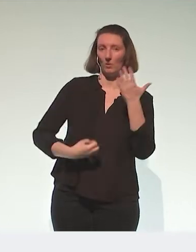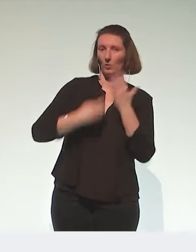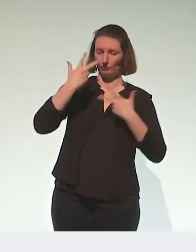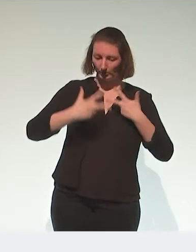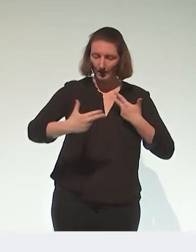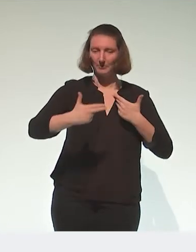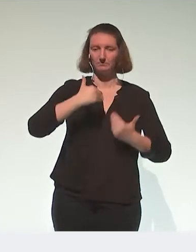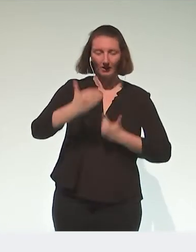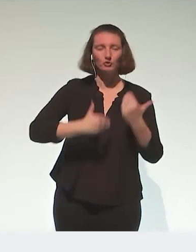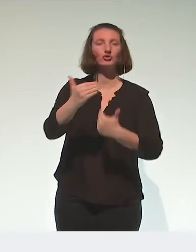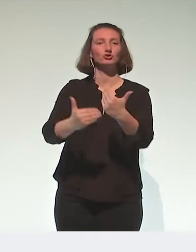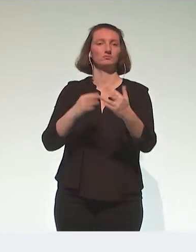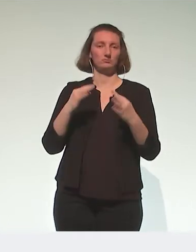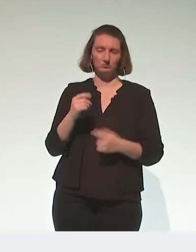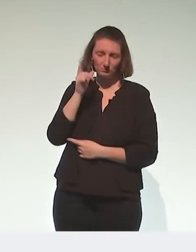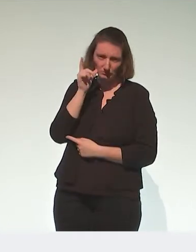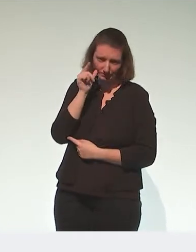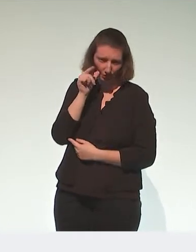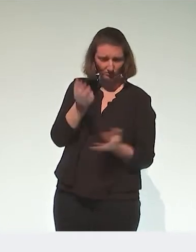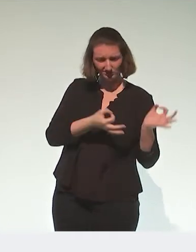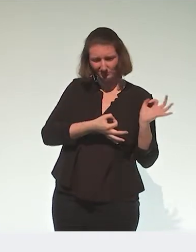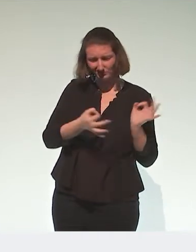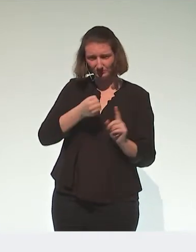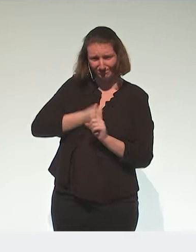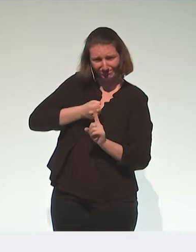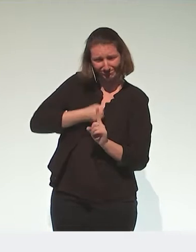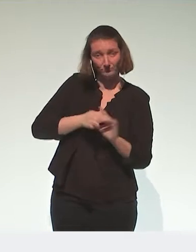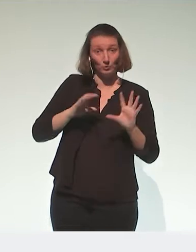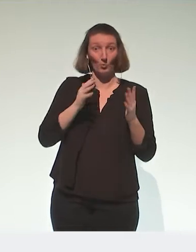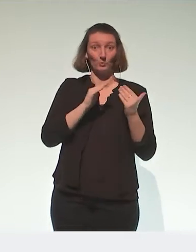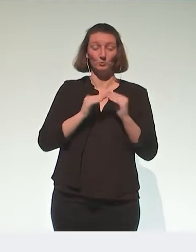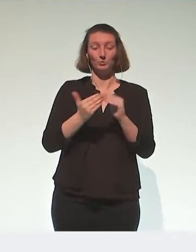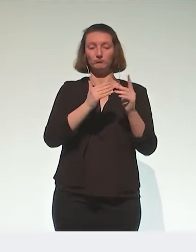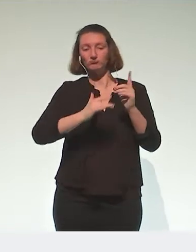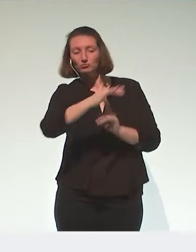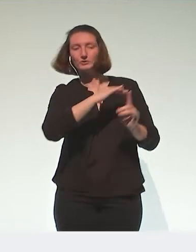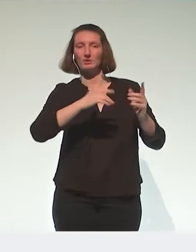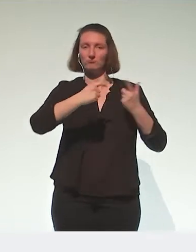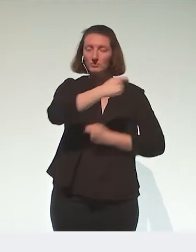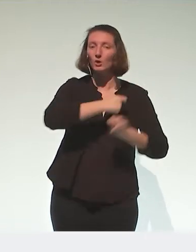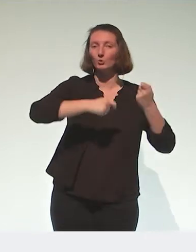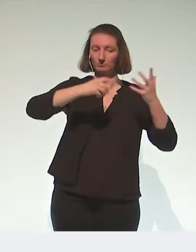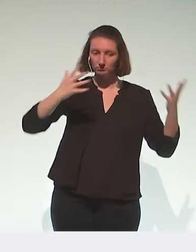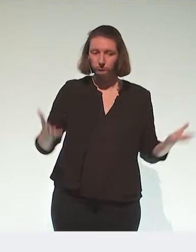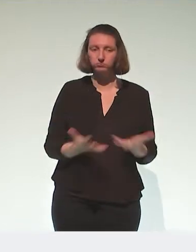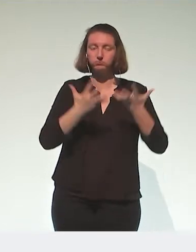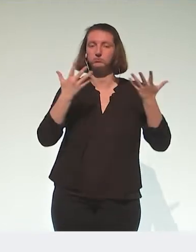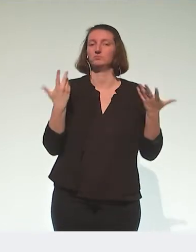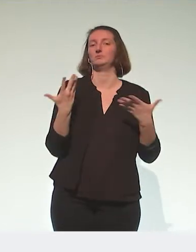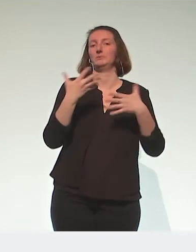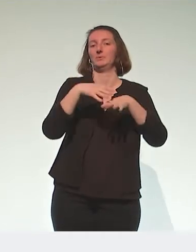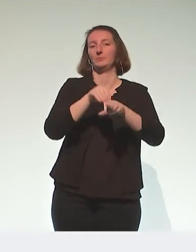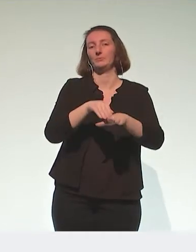As a result, this conference is yet a new milestone in our ongoing efforts to promote